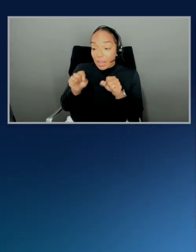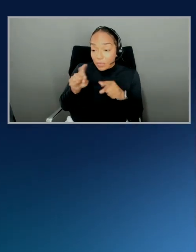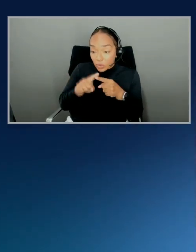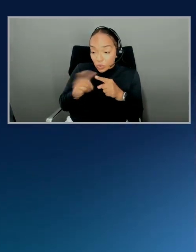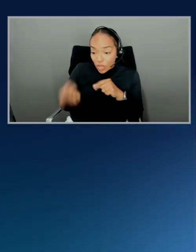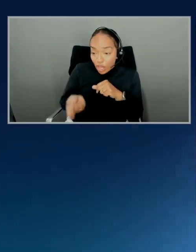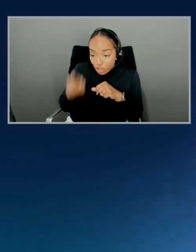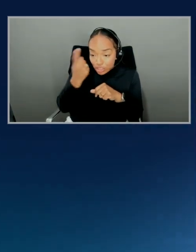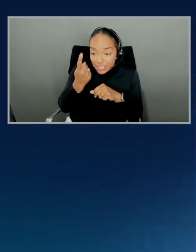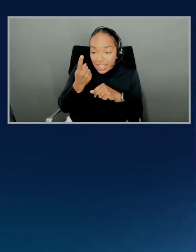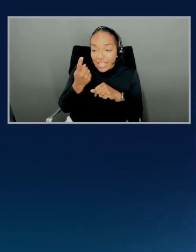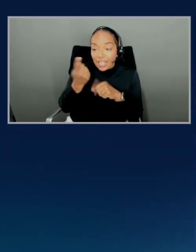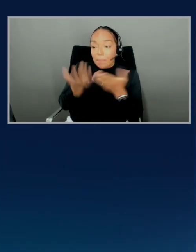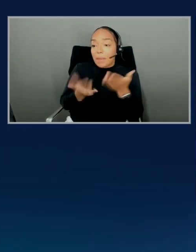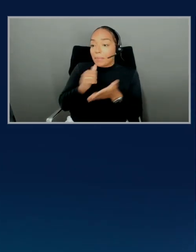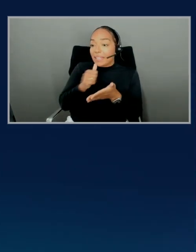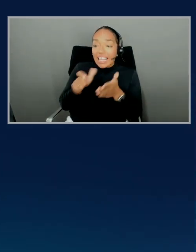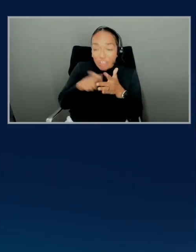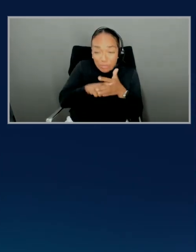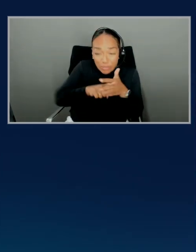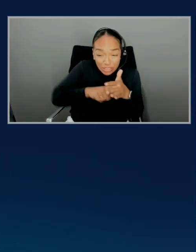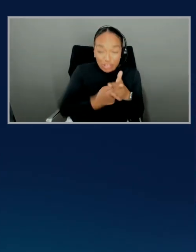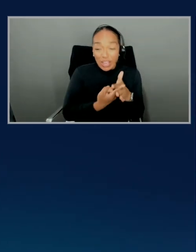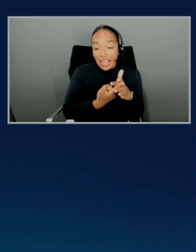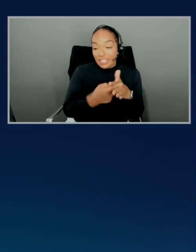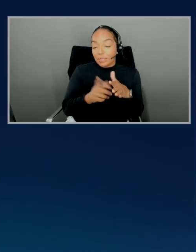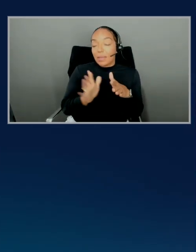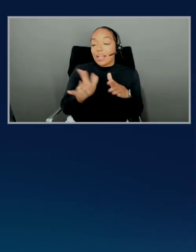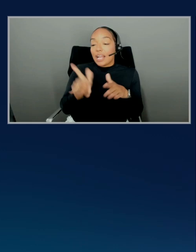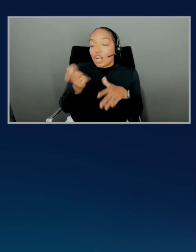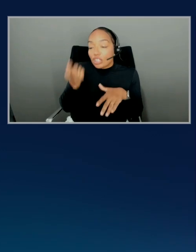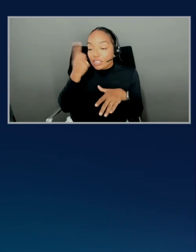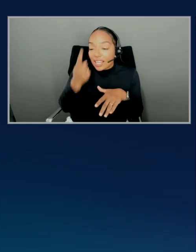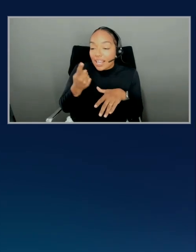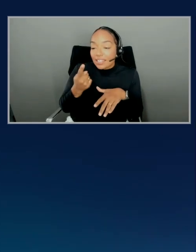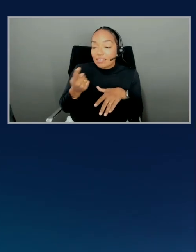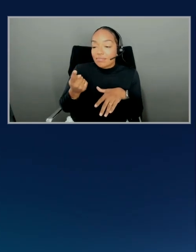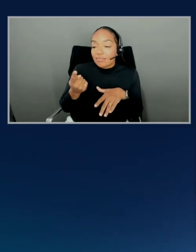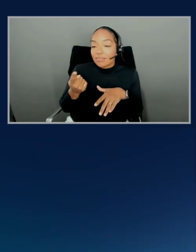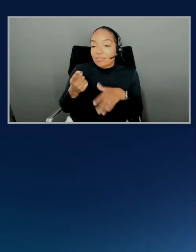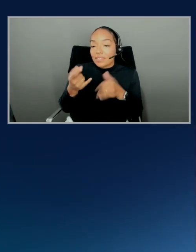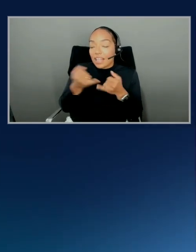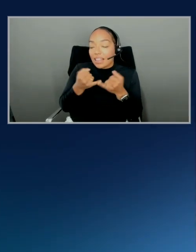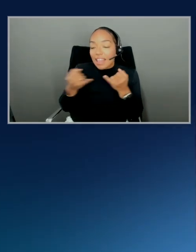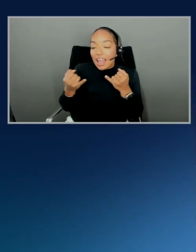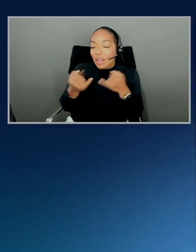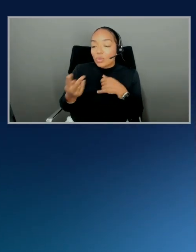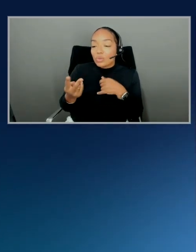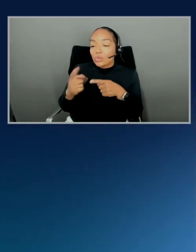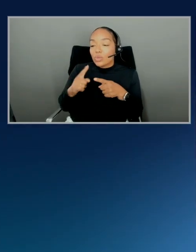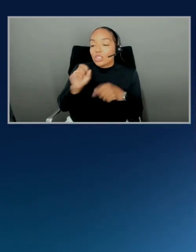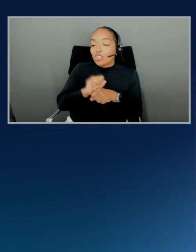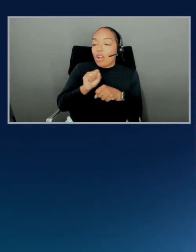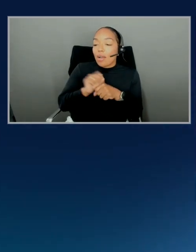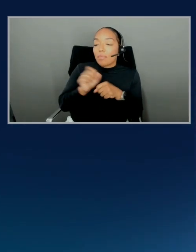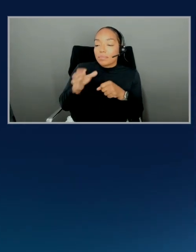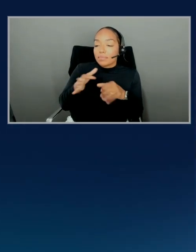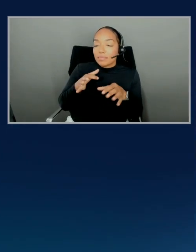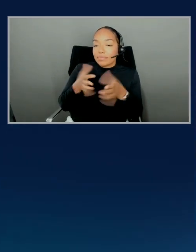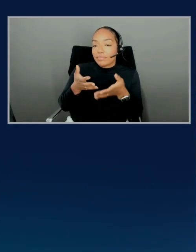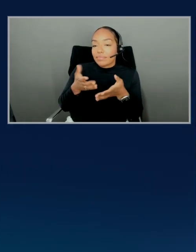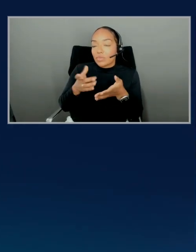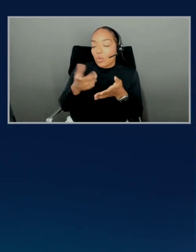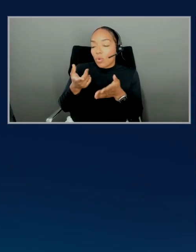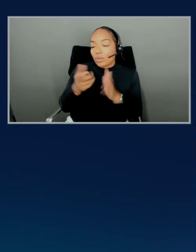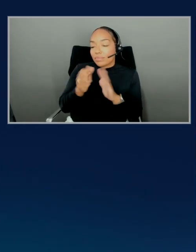understand, maybe not right from scratch, but understand a line or two of JavaScript. And so maybe if you can reason